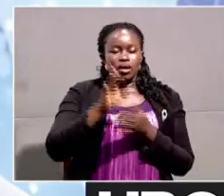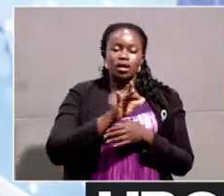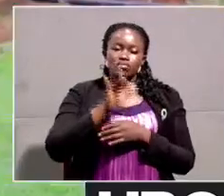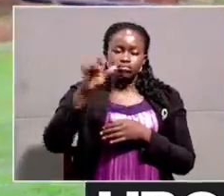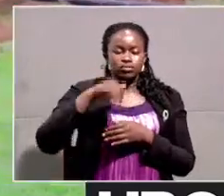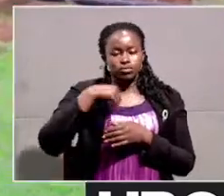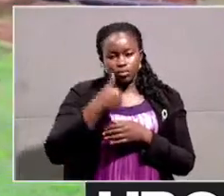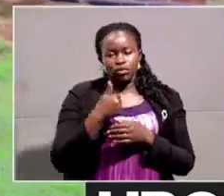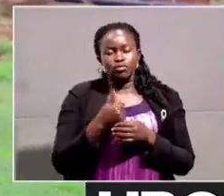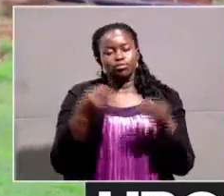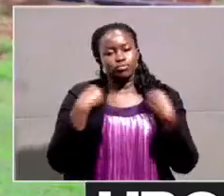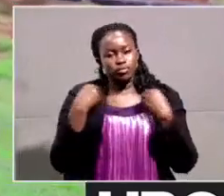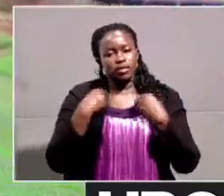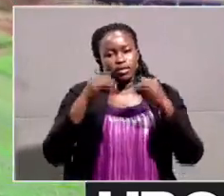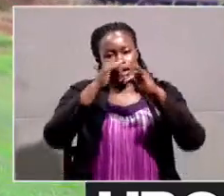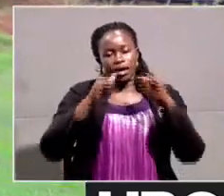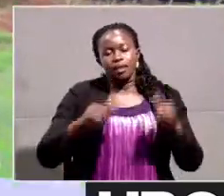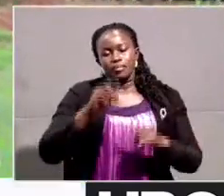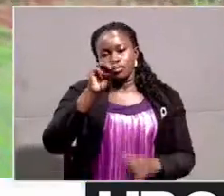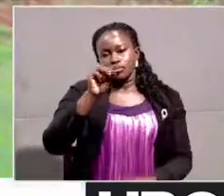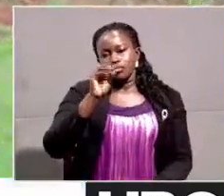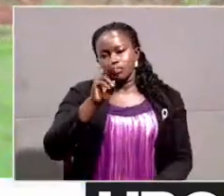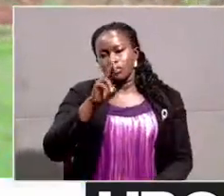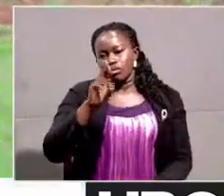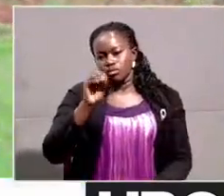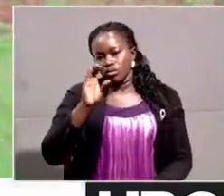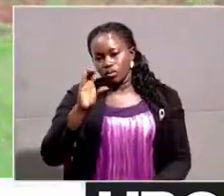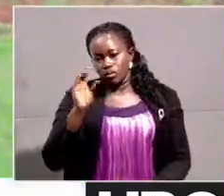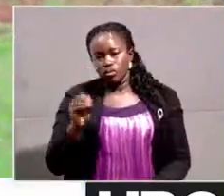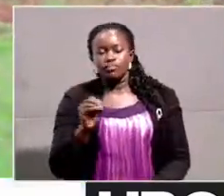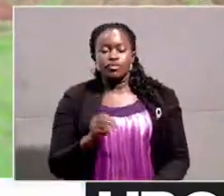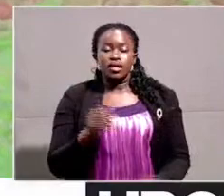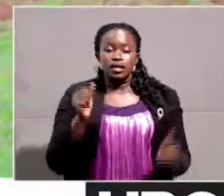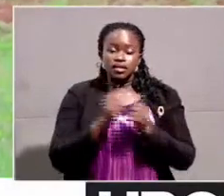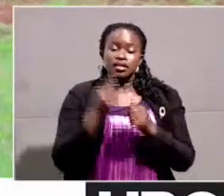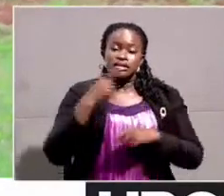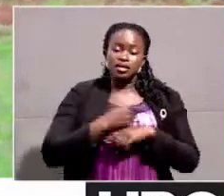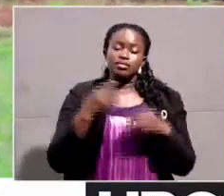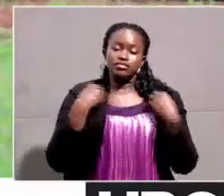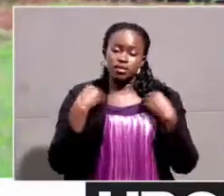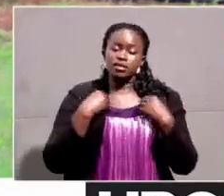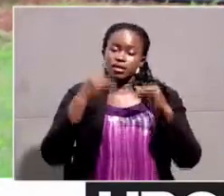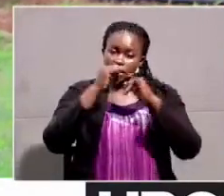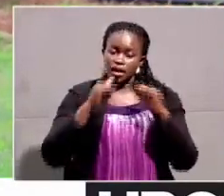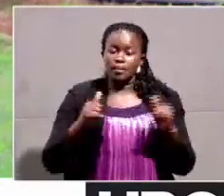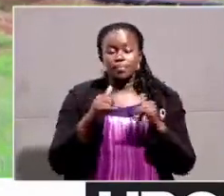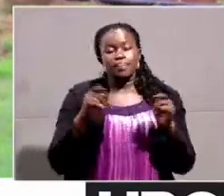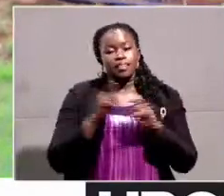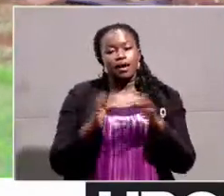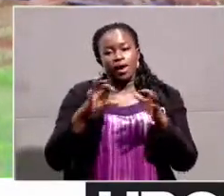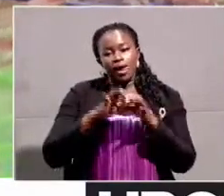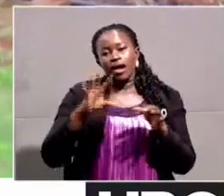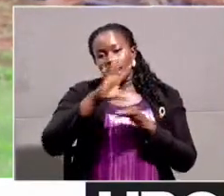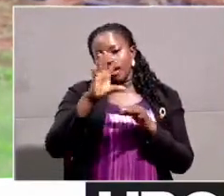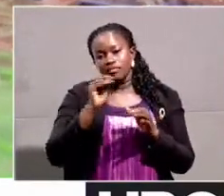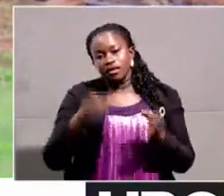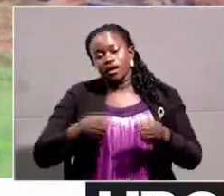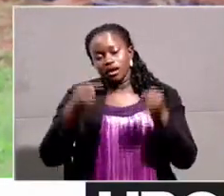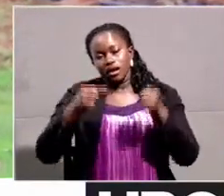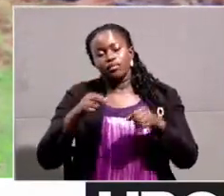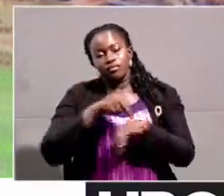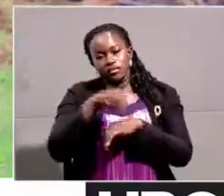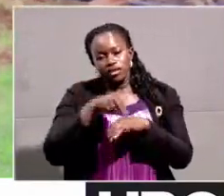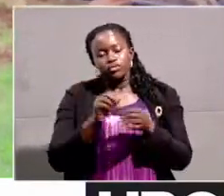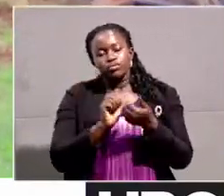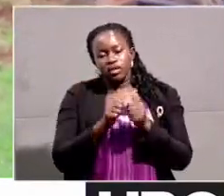is tomorrow, for a training camp in Morocco. The 10-day training camp in Morocco is in line with the Africa Cup of Nations tournament due